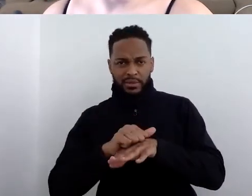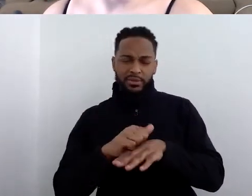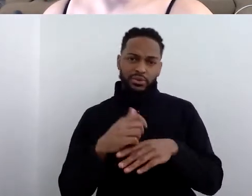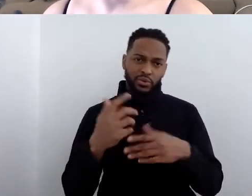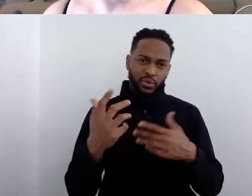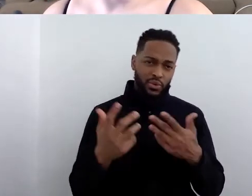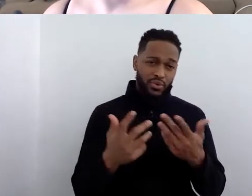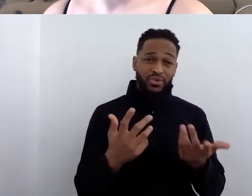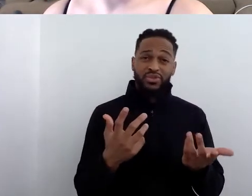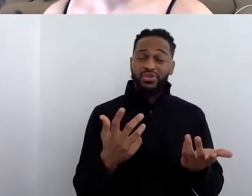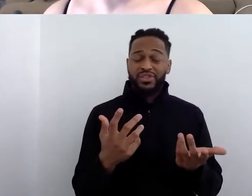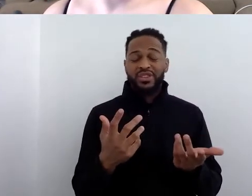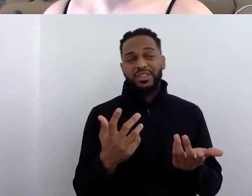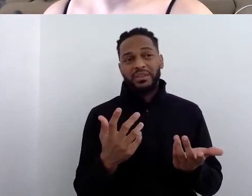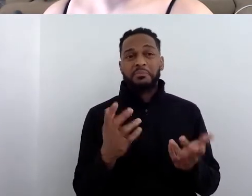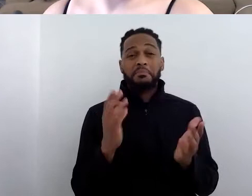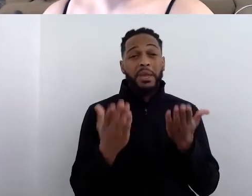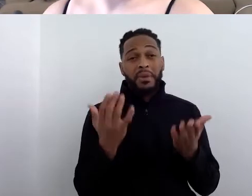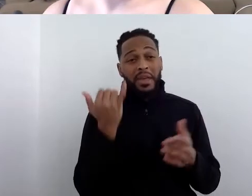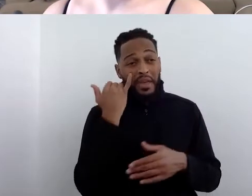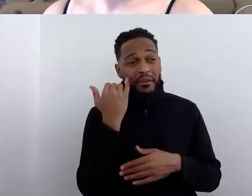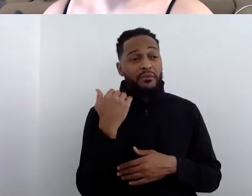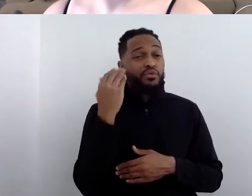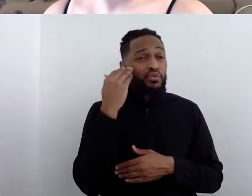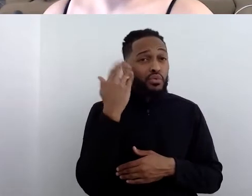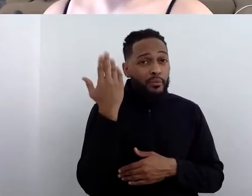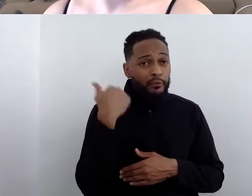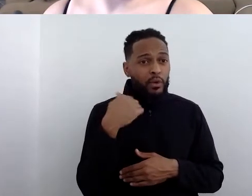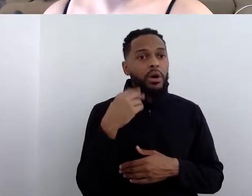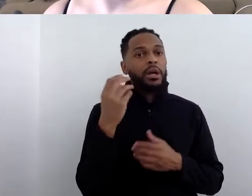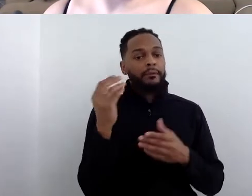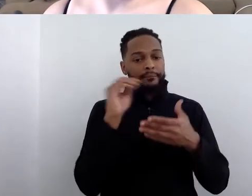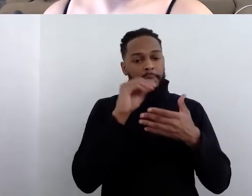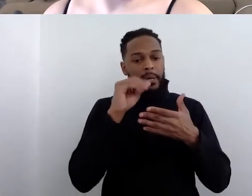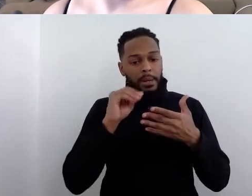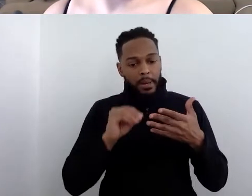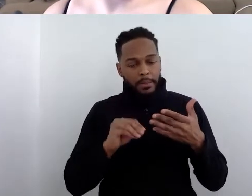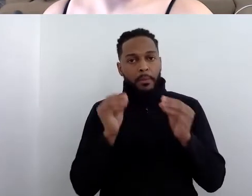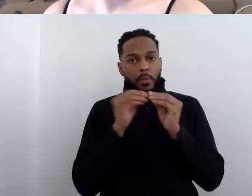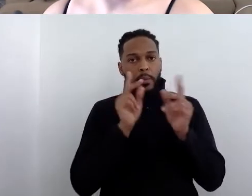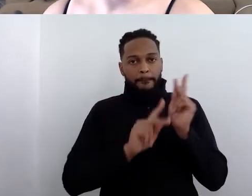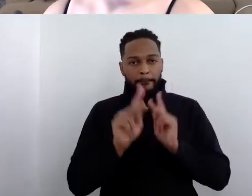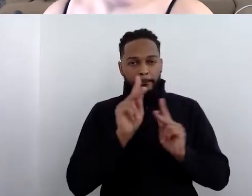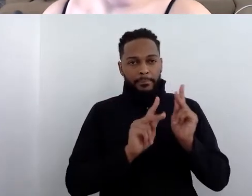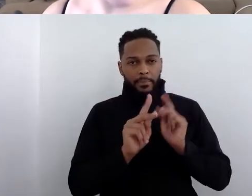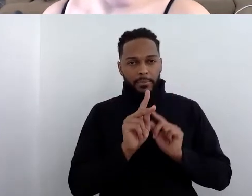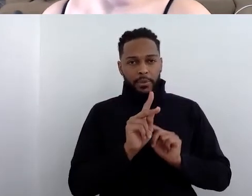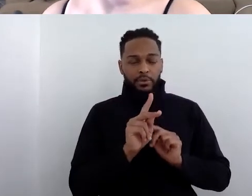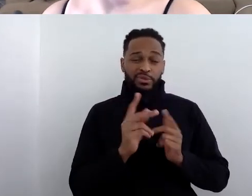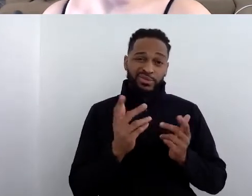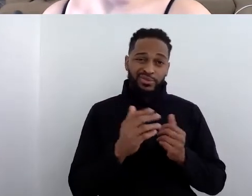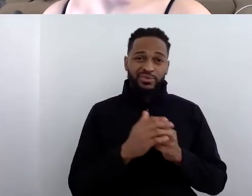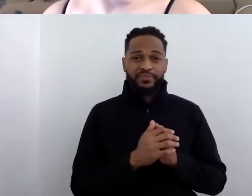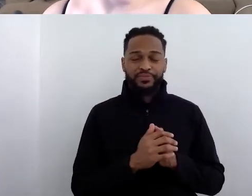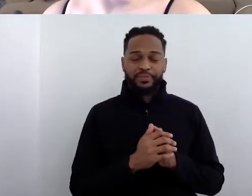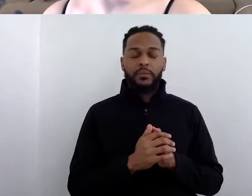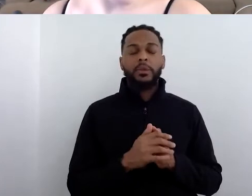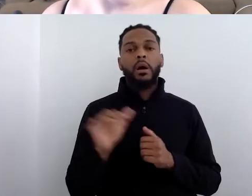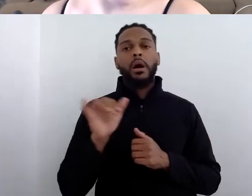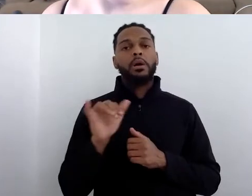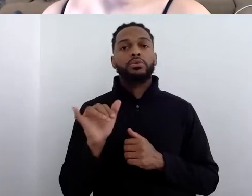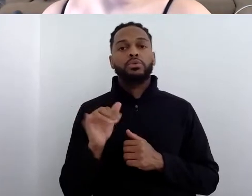delay too much of anything. And the other thing is, that's kind of along those lines, the nice thing about video visits is I can do them